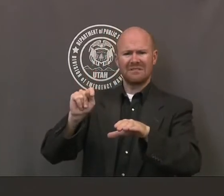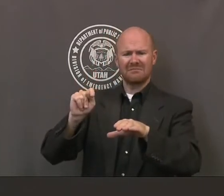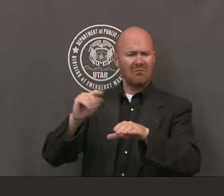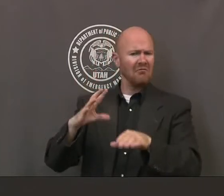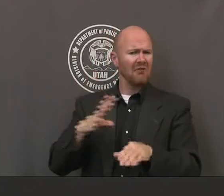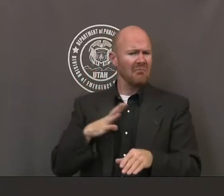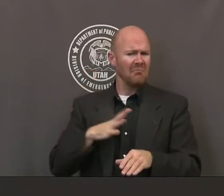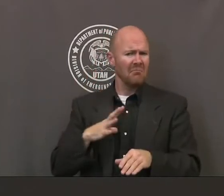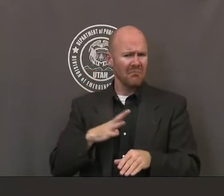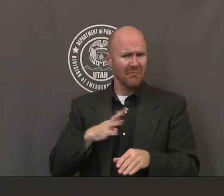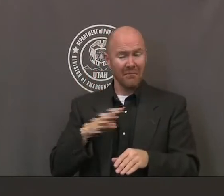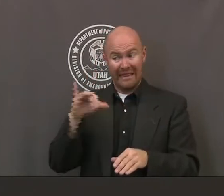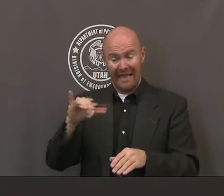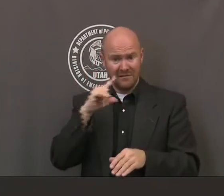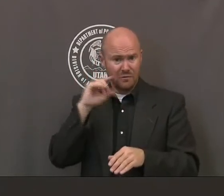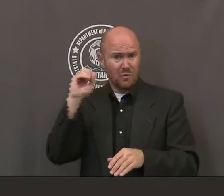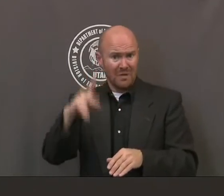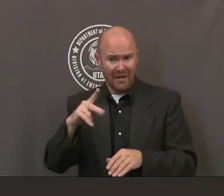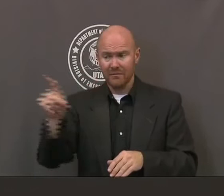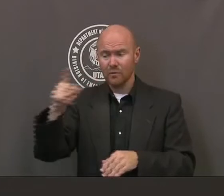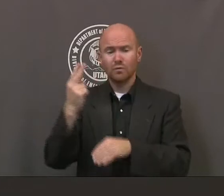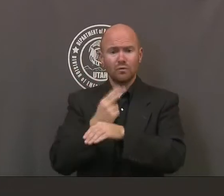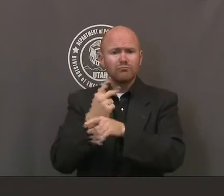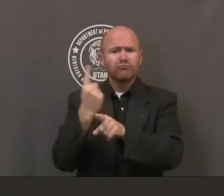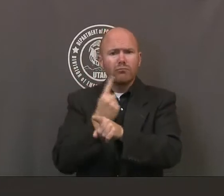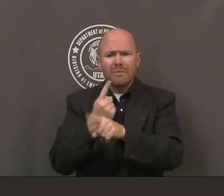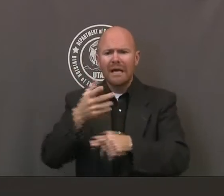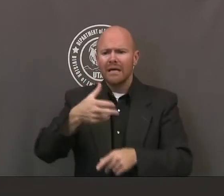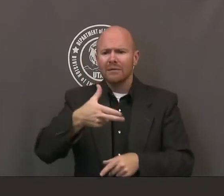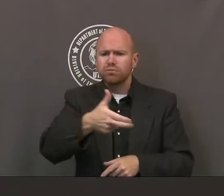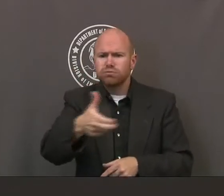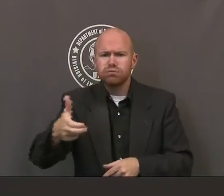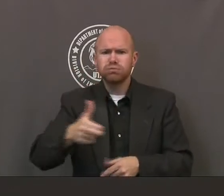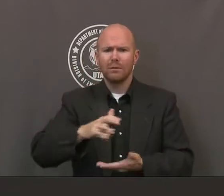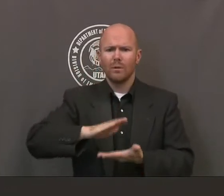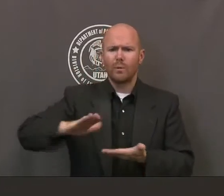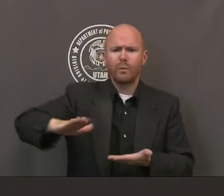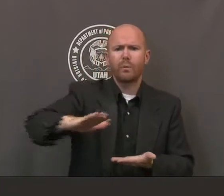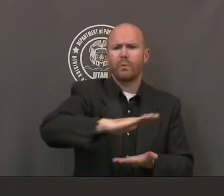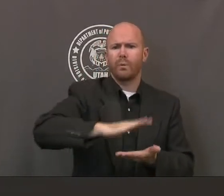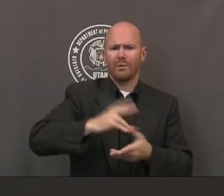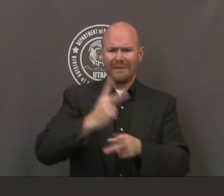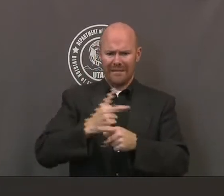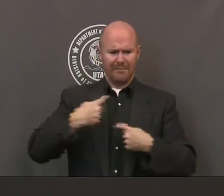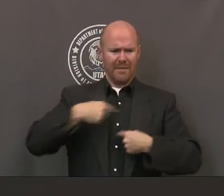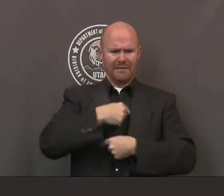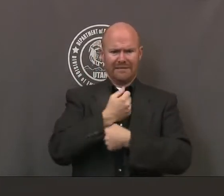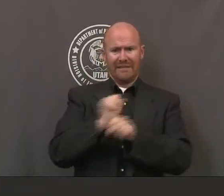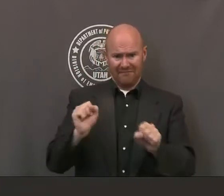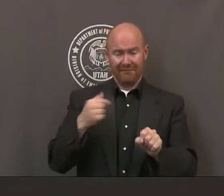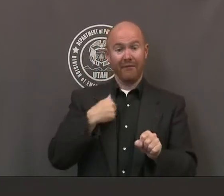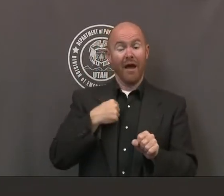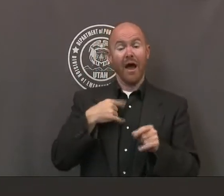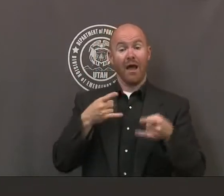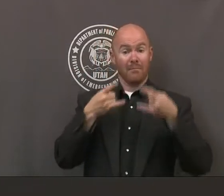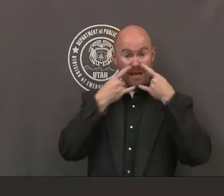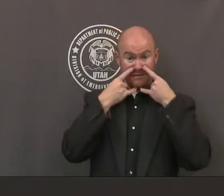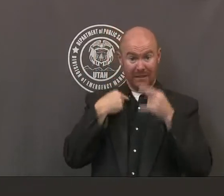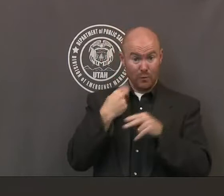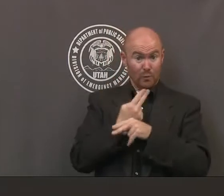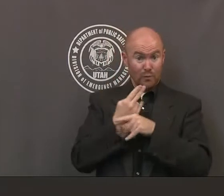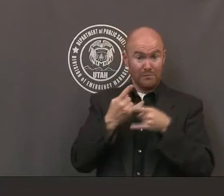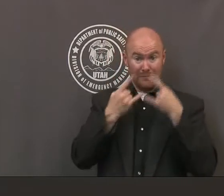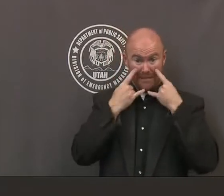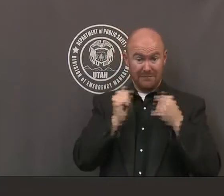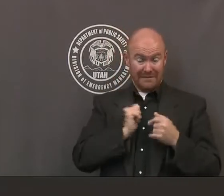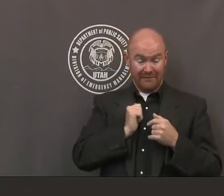safe to stay open pledge, they're practicing correct principles, and we as patrons are masking as we go. When